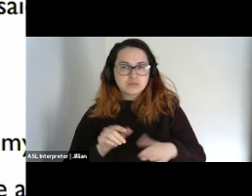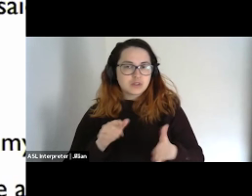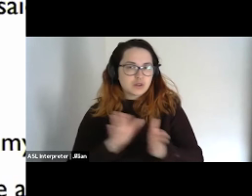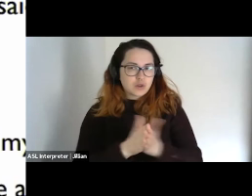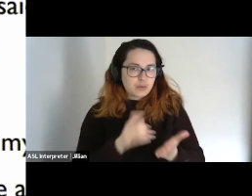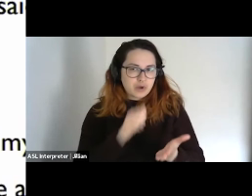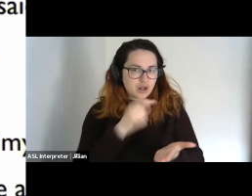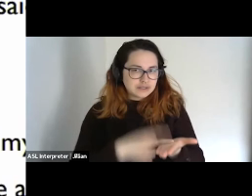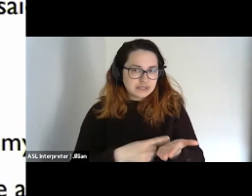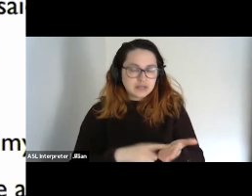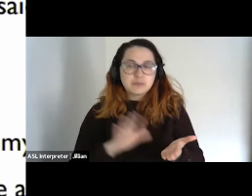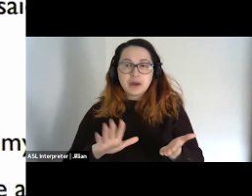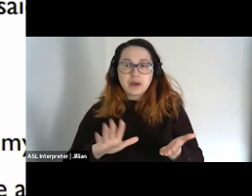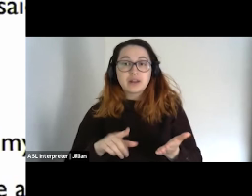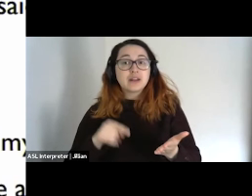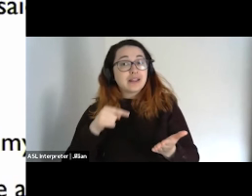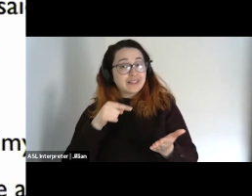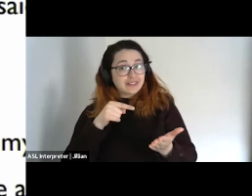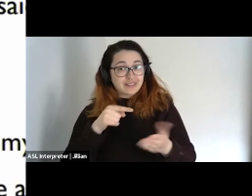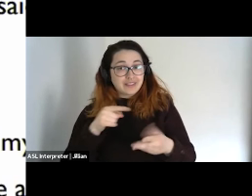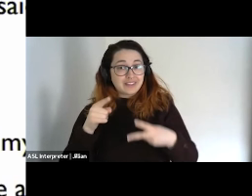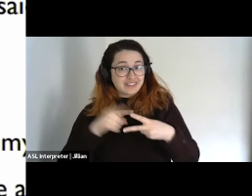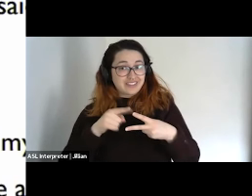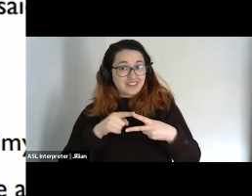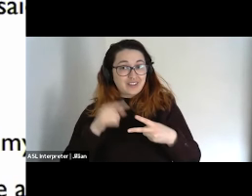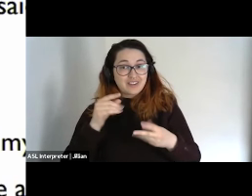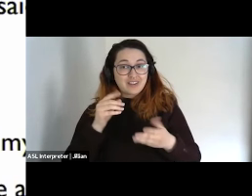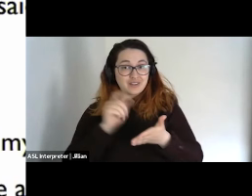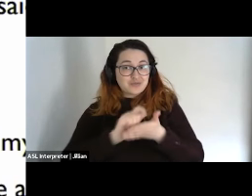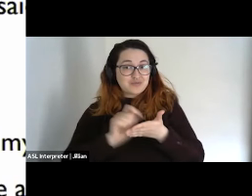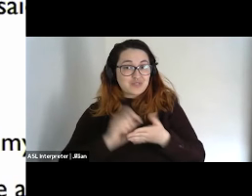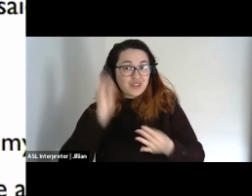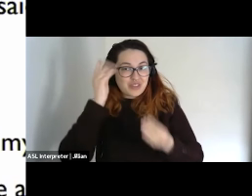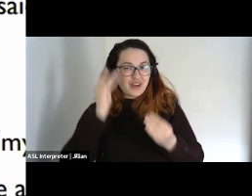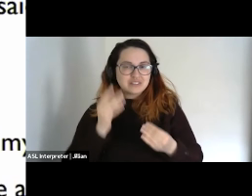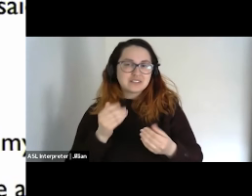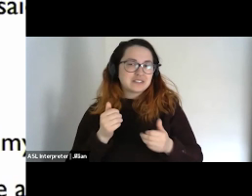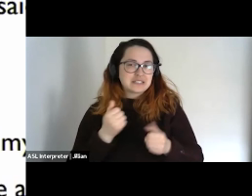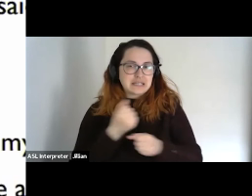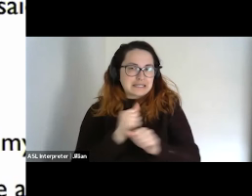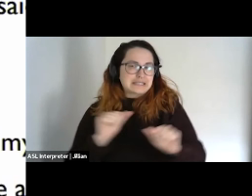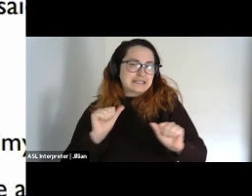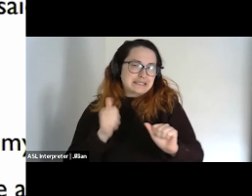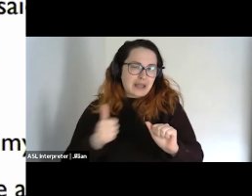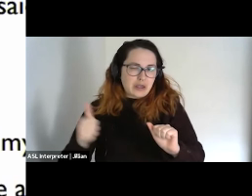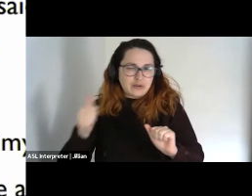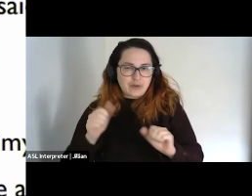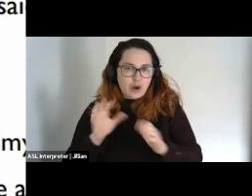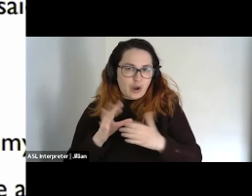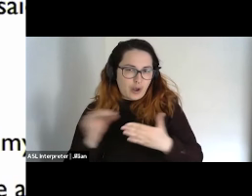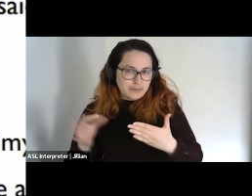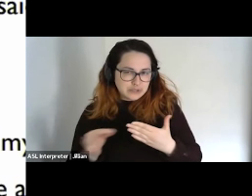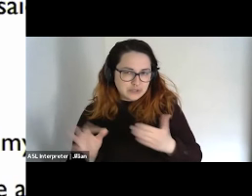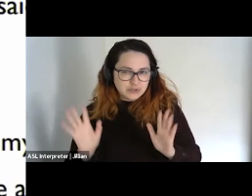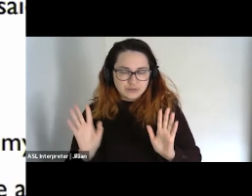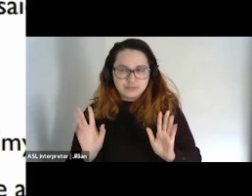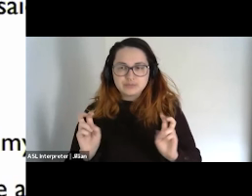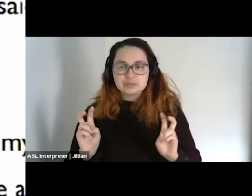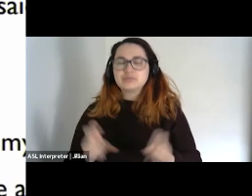diaries are the safer option. So we have two, and I'm presenting thought diaries first for this reason. So thought